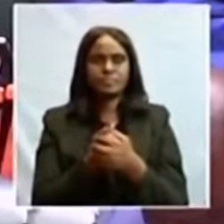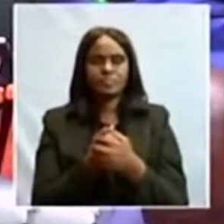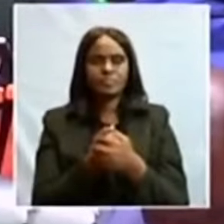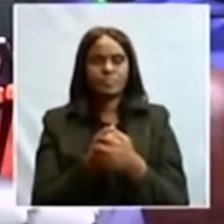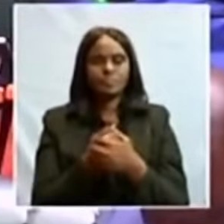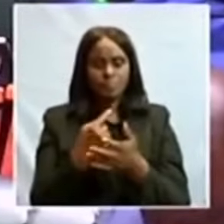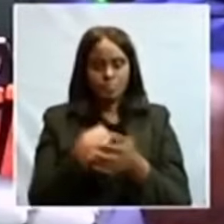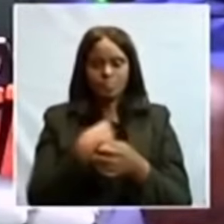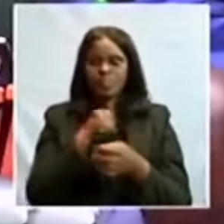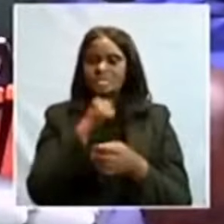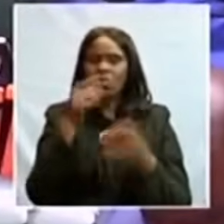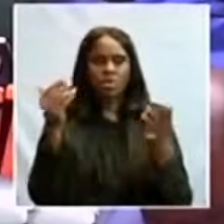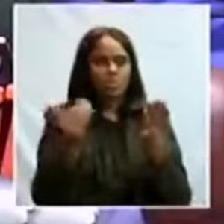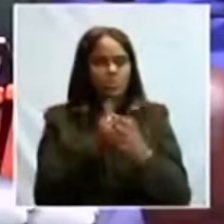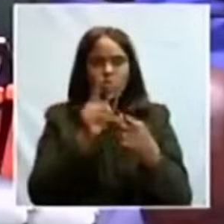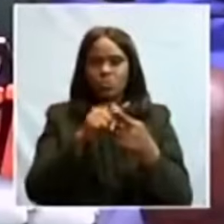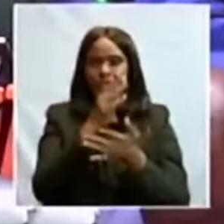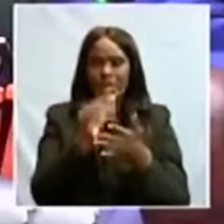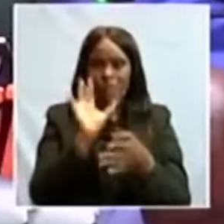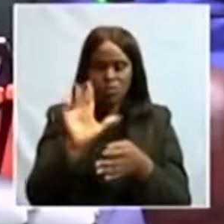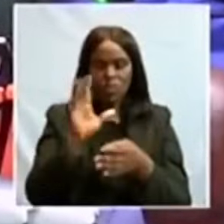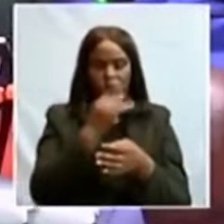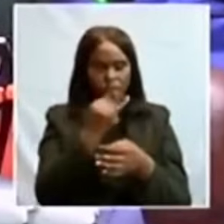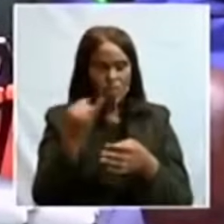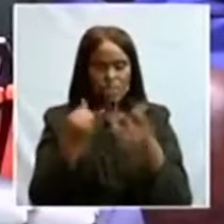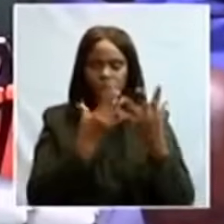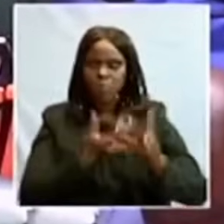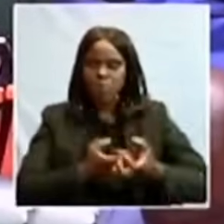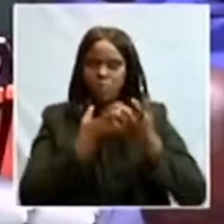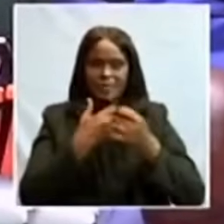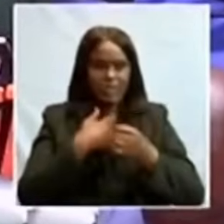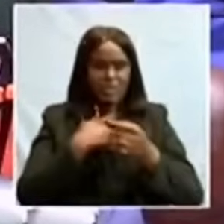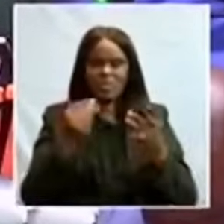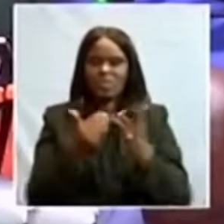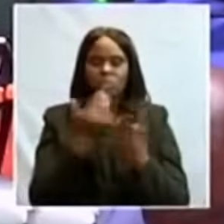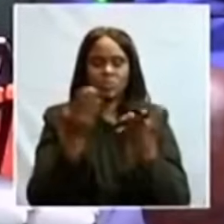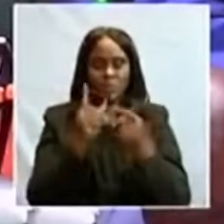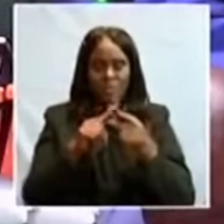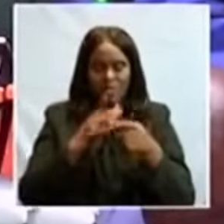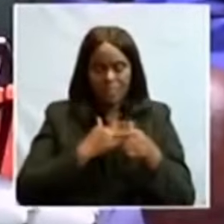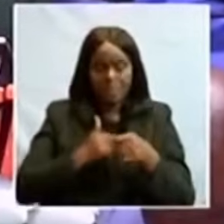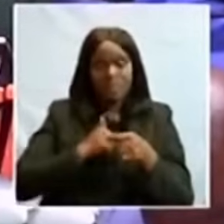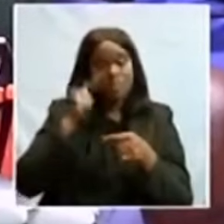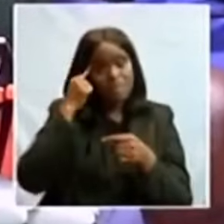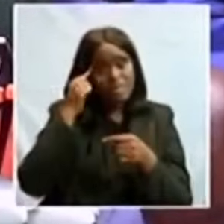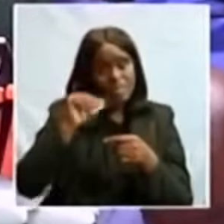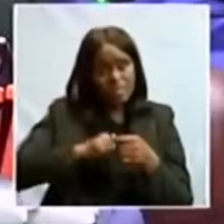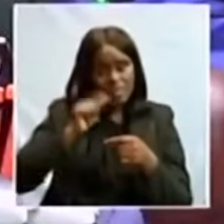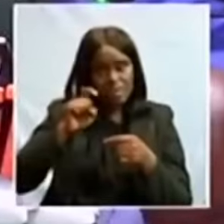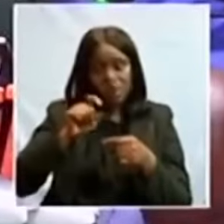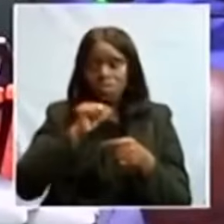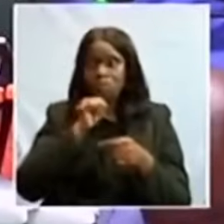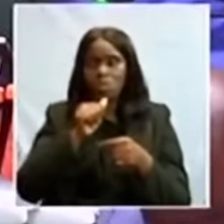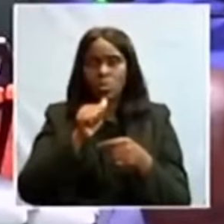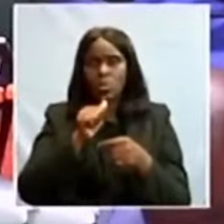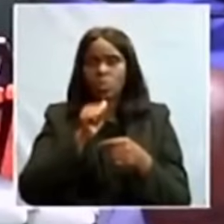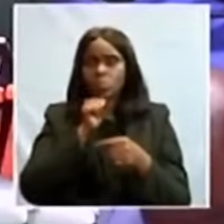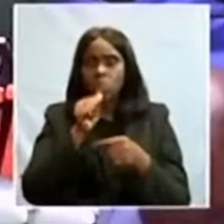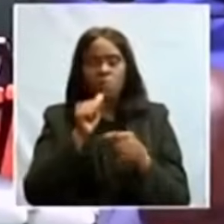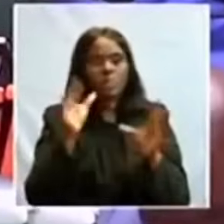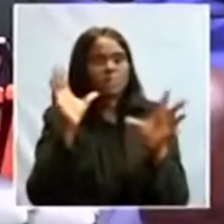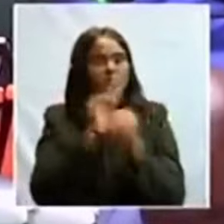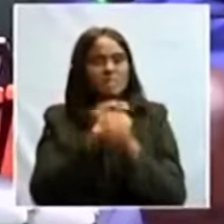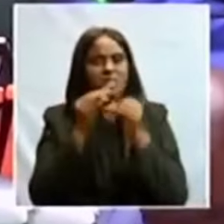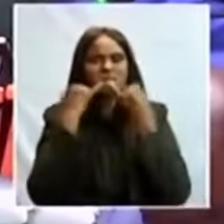So I'm not new to some of the issues that he has raised, but I think we should not mislead